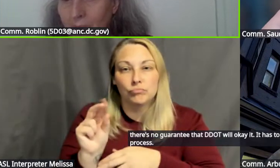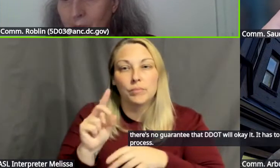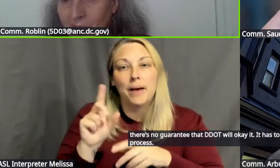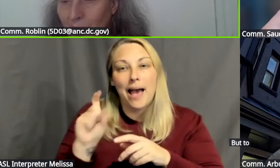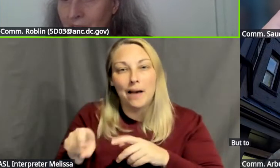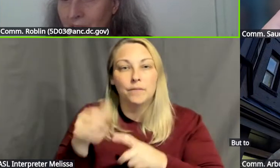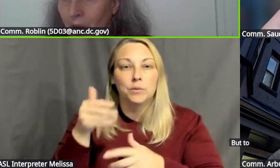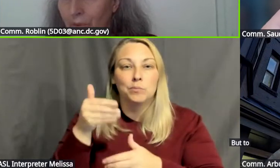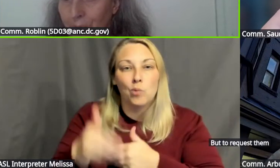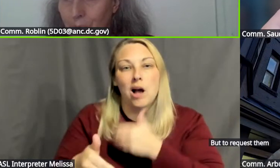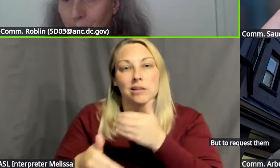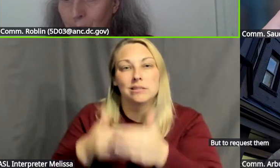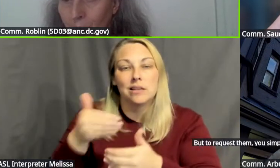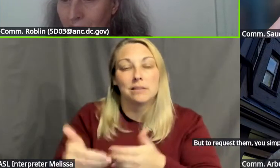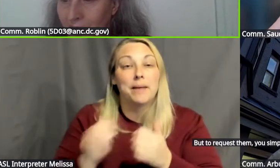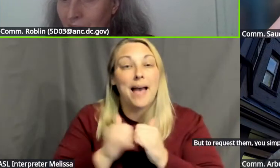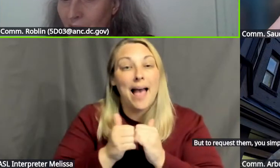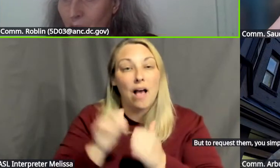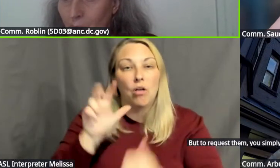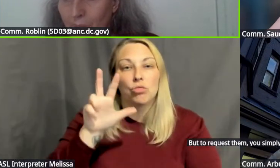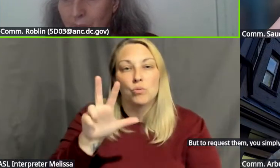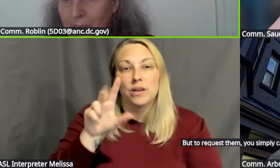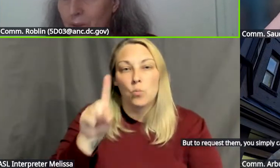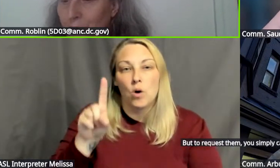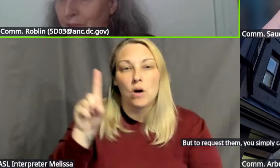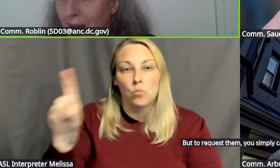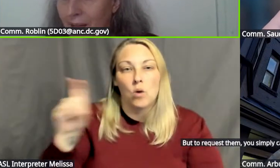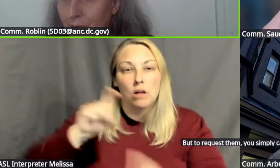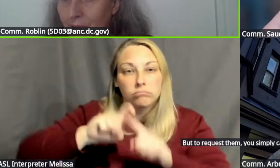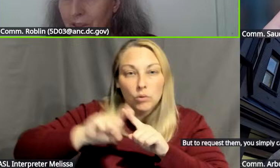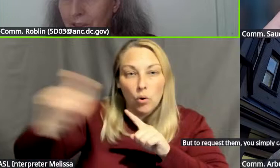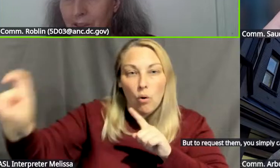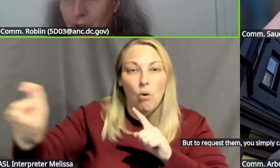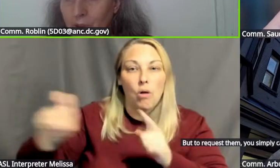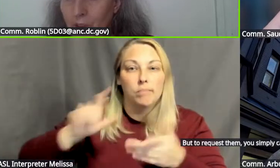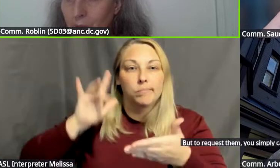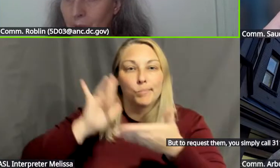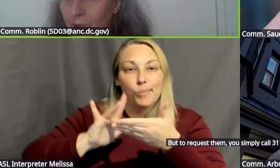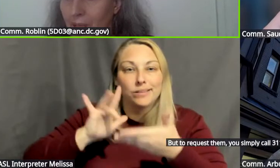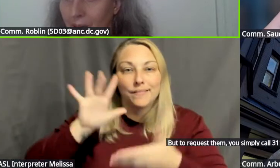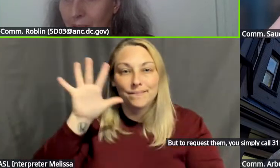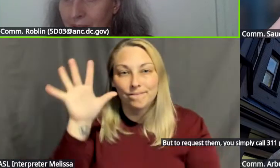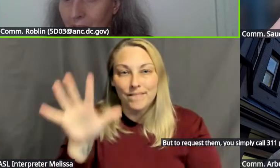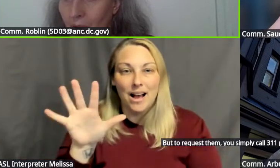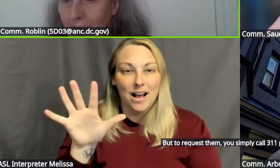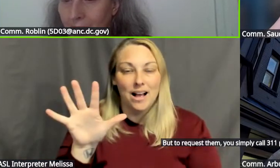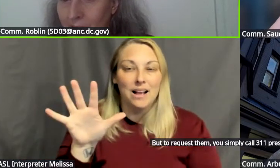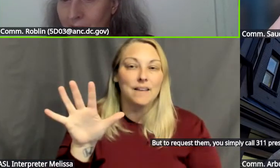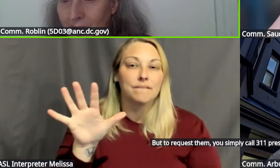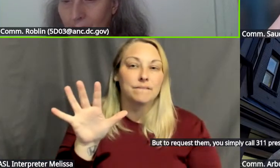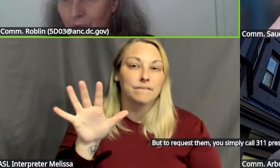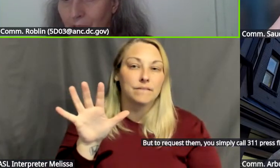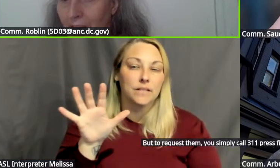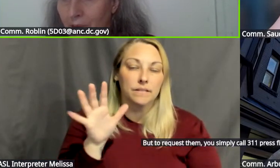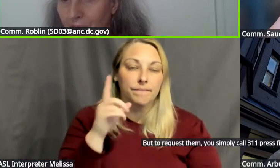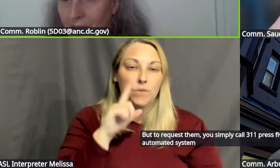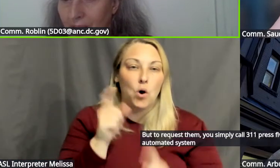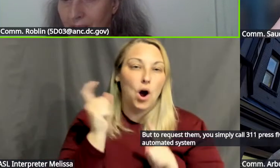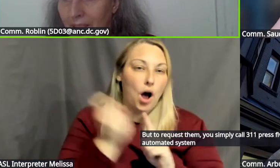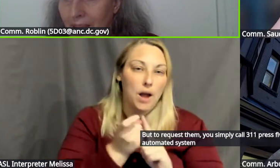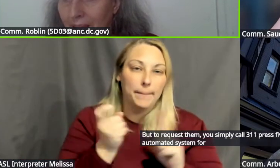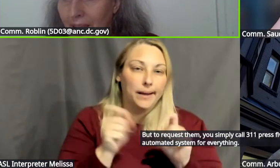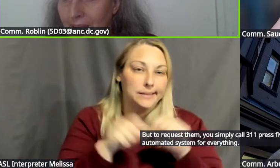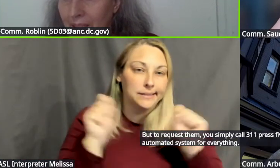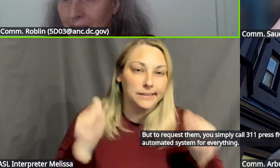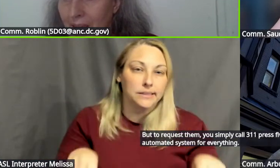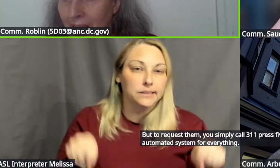you simply call 311, press 5 like you do at the automated system for everything,